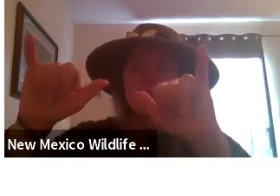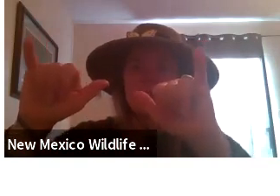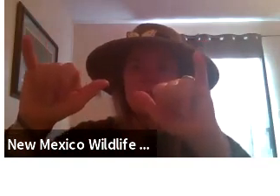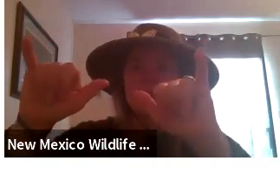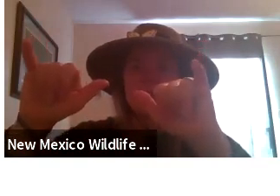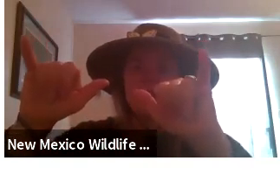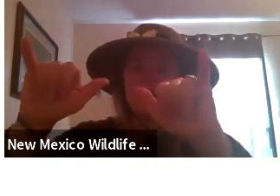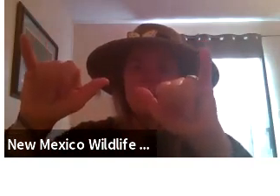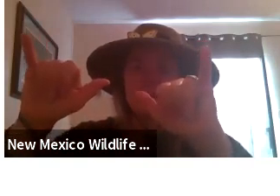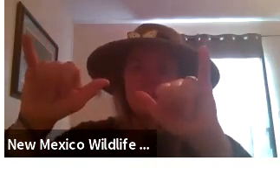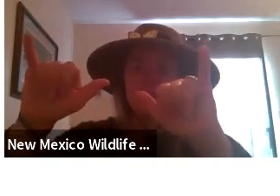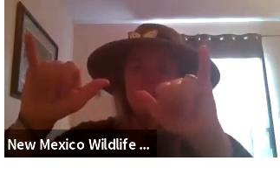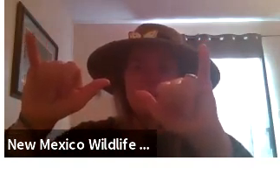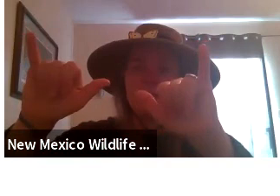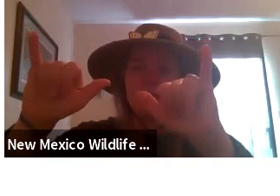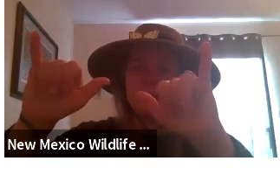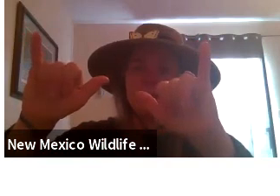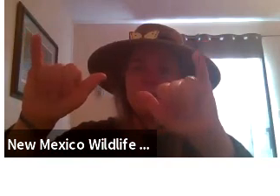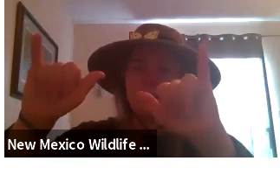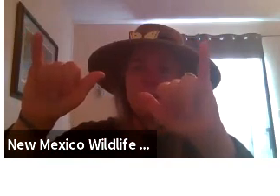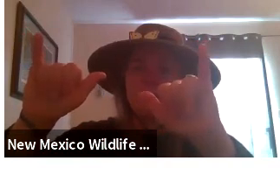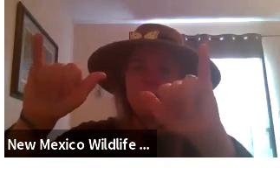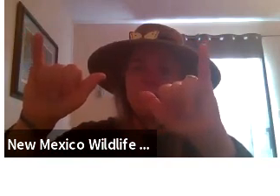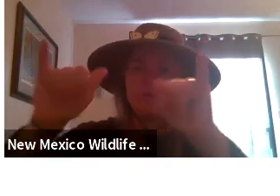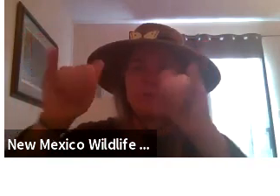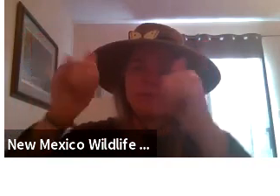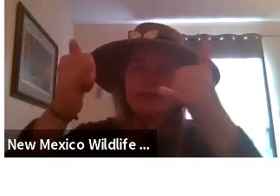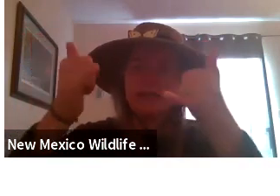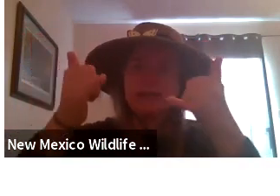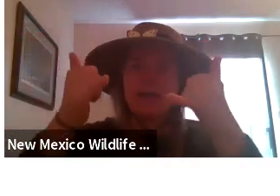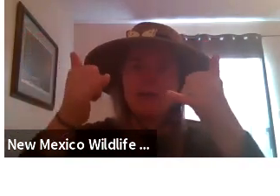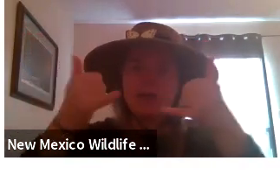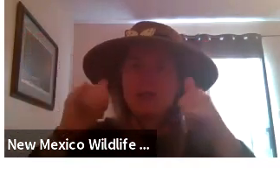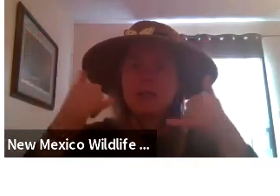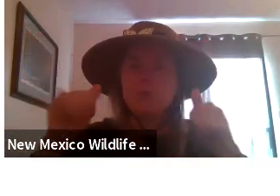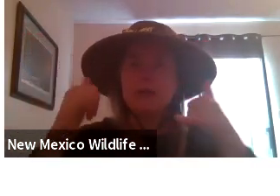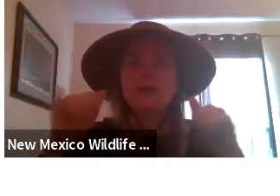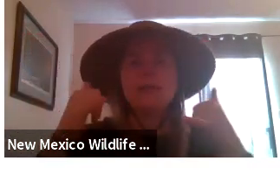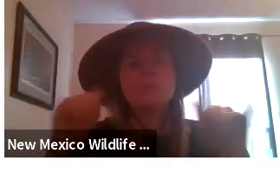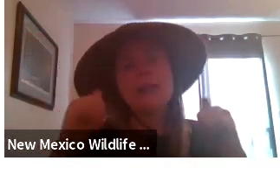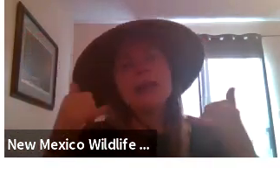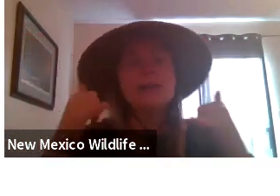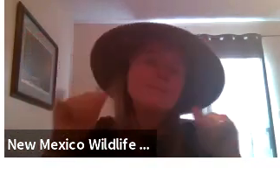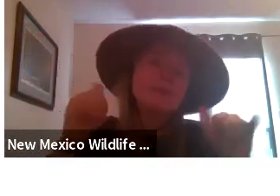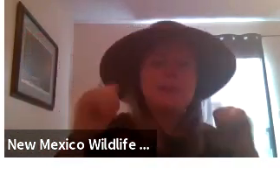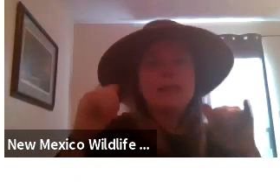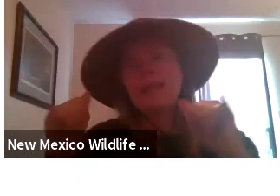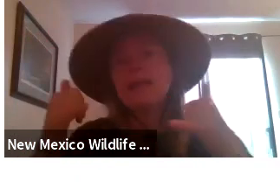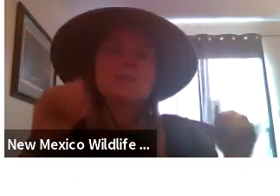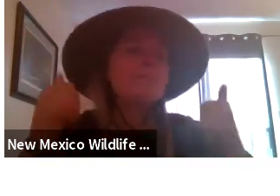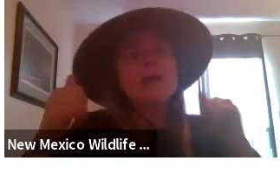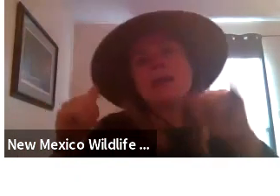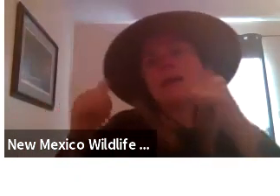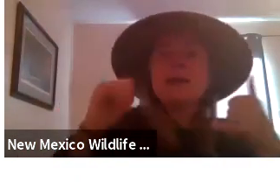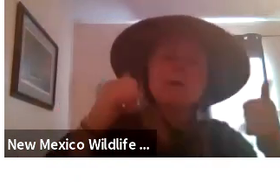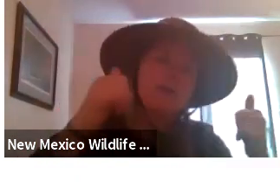thumb and your pinky up on both hands. The other fingers stay down, and then you wiggle like this. Play,